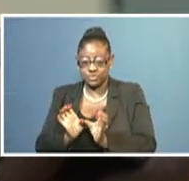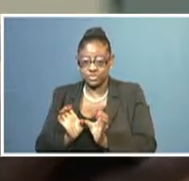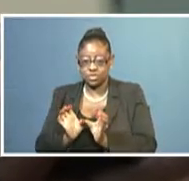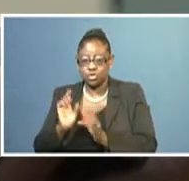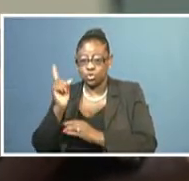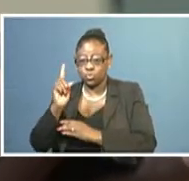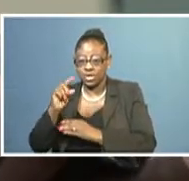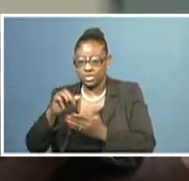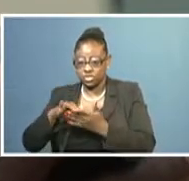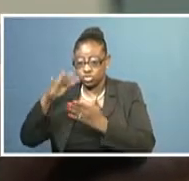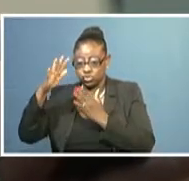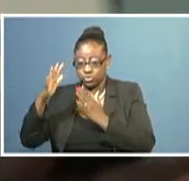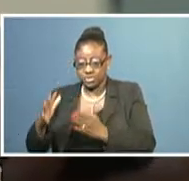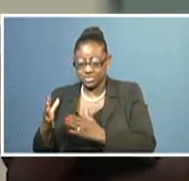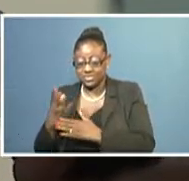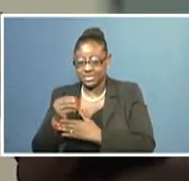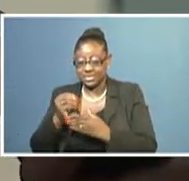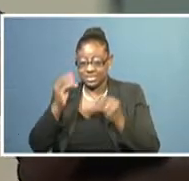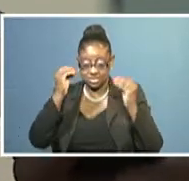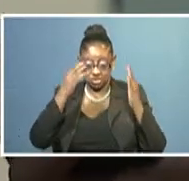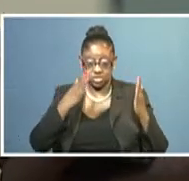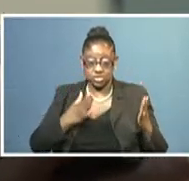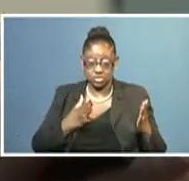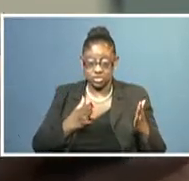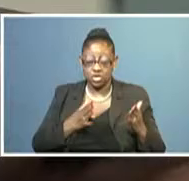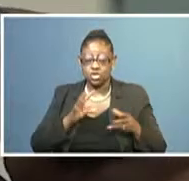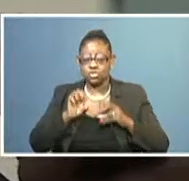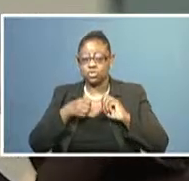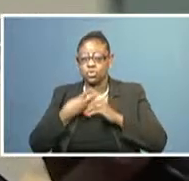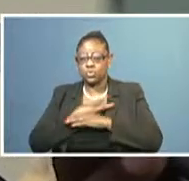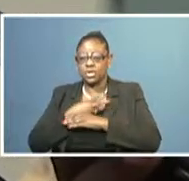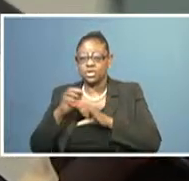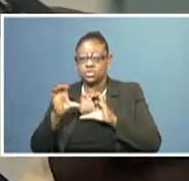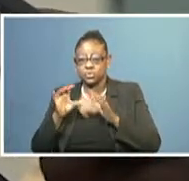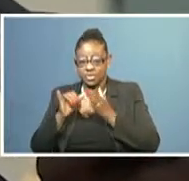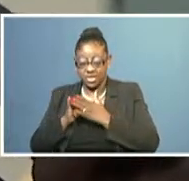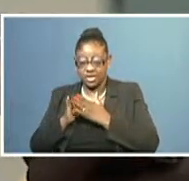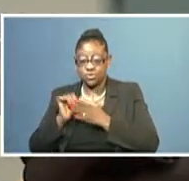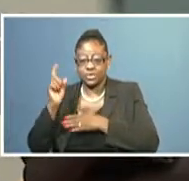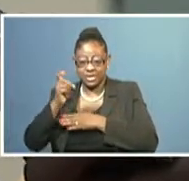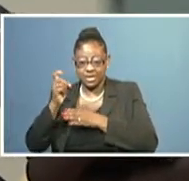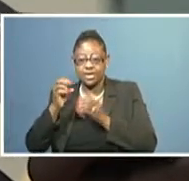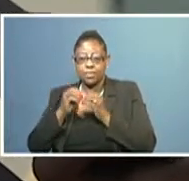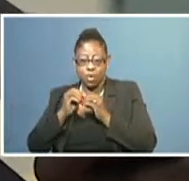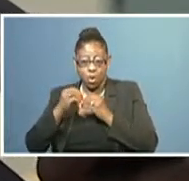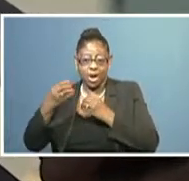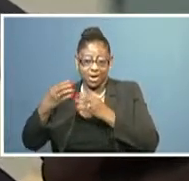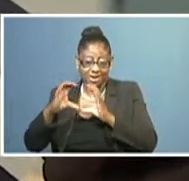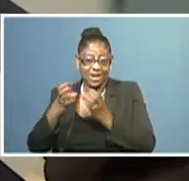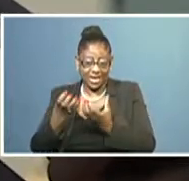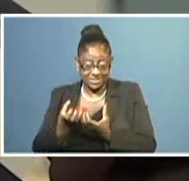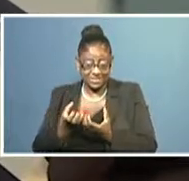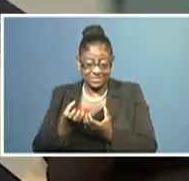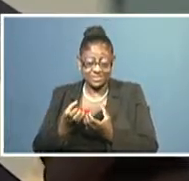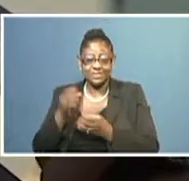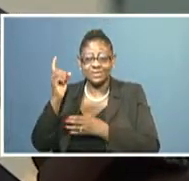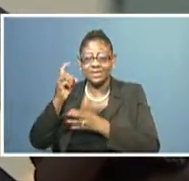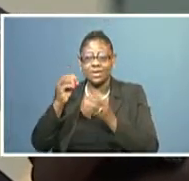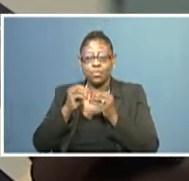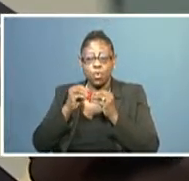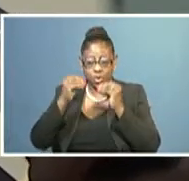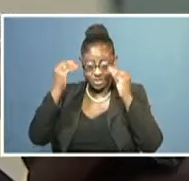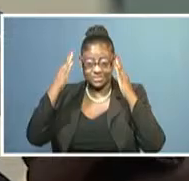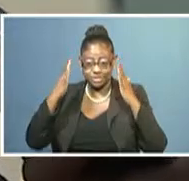students and teachers. So with doing that, we need more classrooms and therefore more teachers.